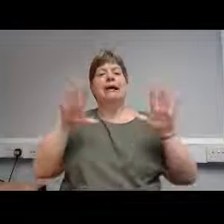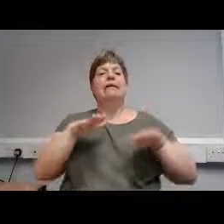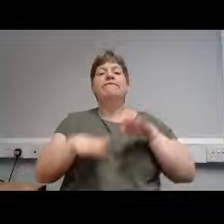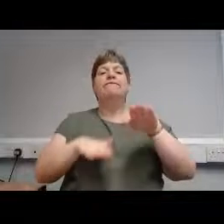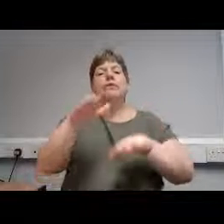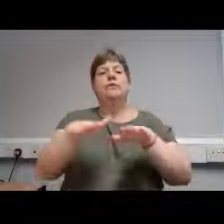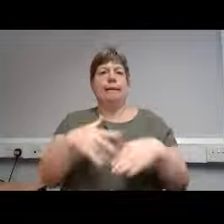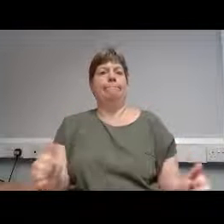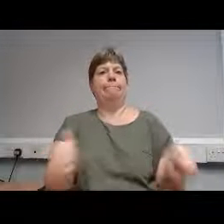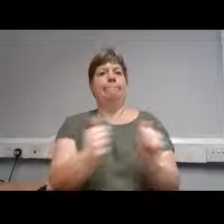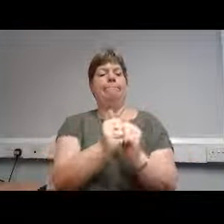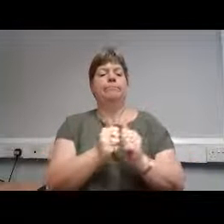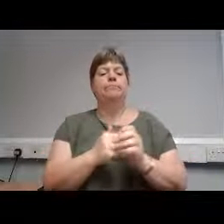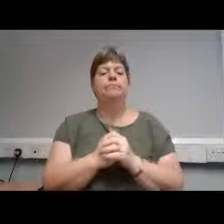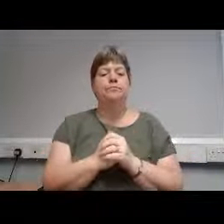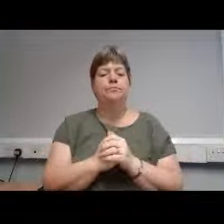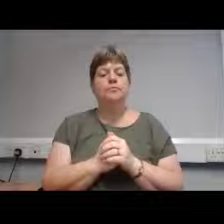accreditation.